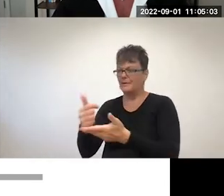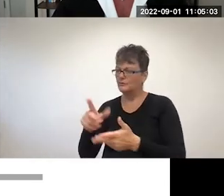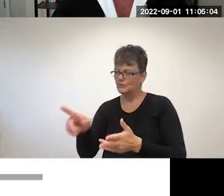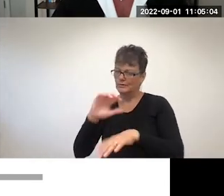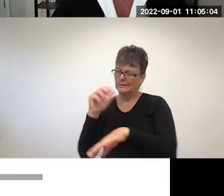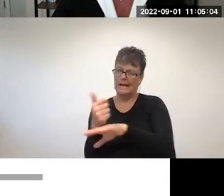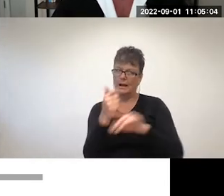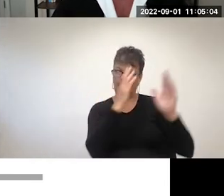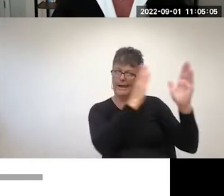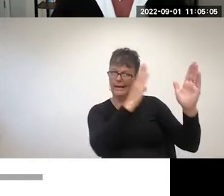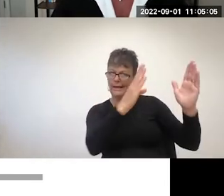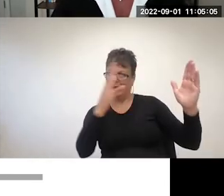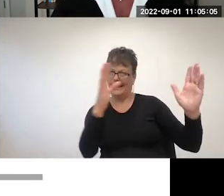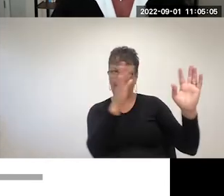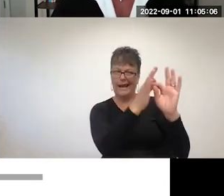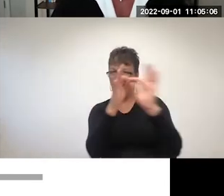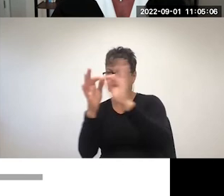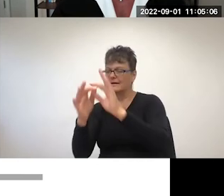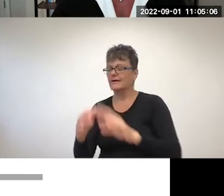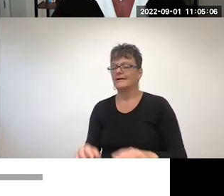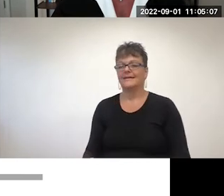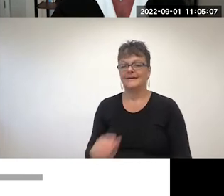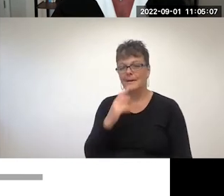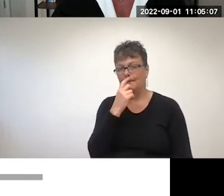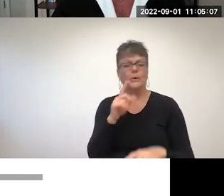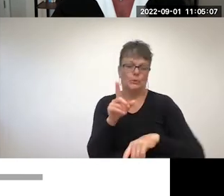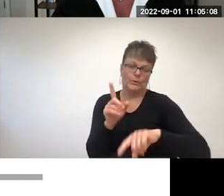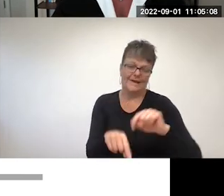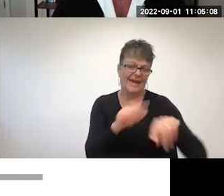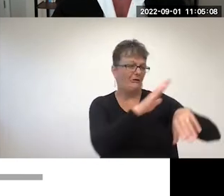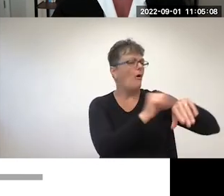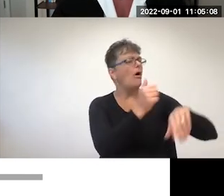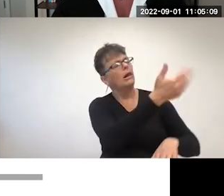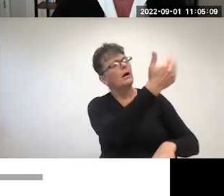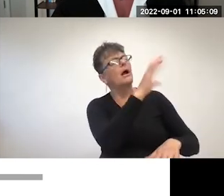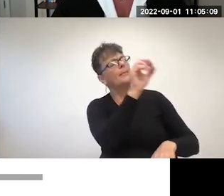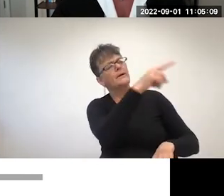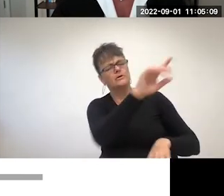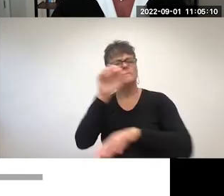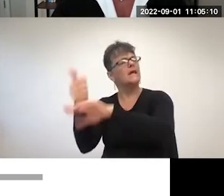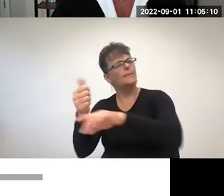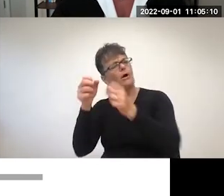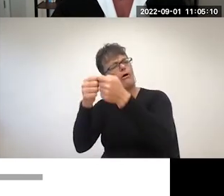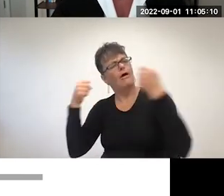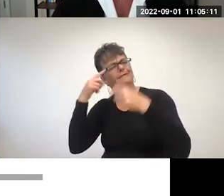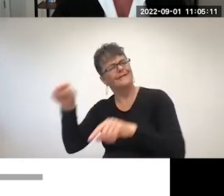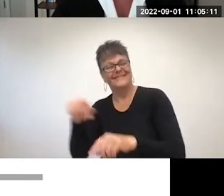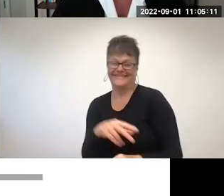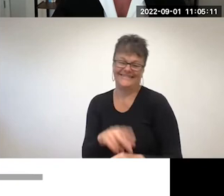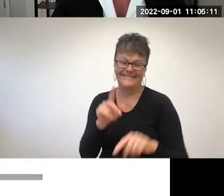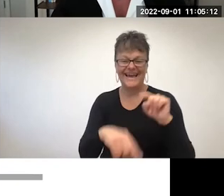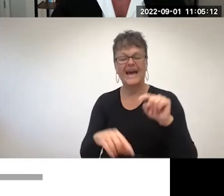those mental connections. You can't call the closet installation crew and have them install a structure. Students have to create those connections and that structure